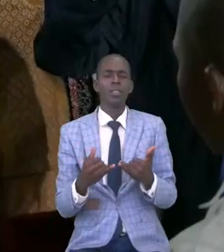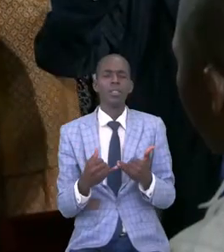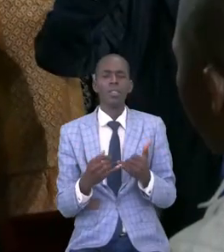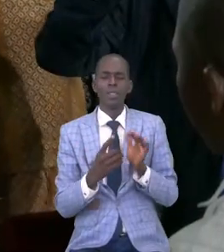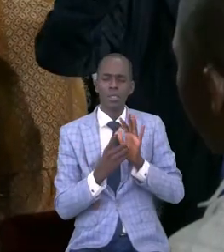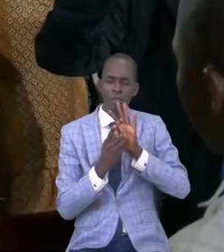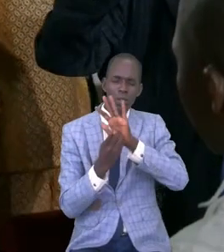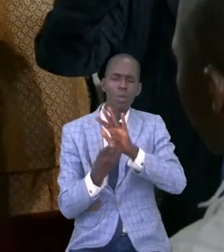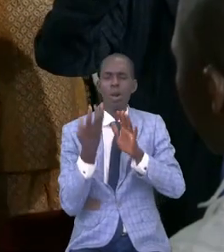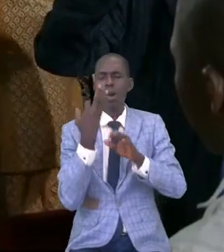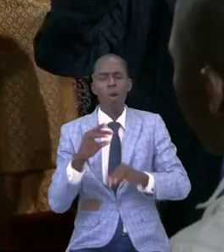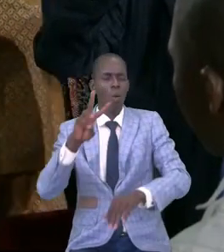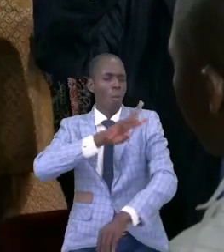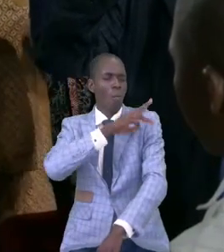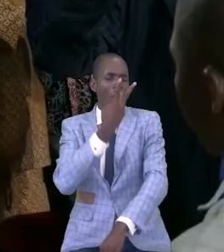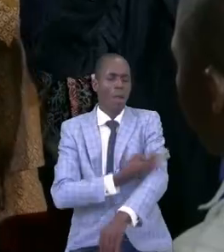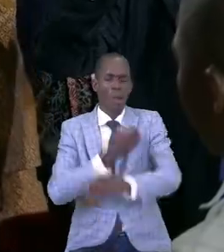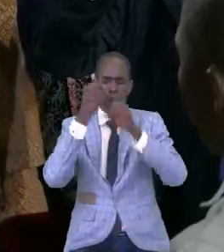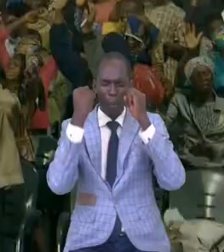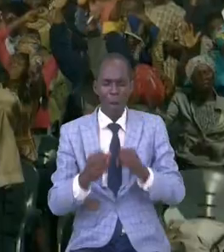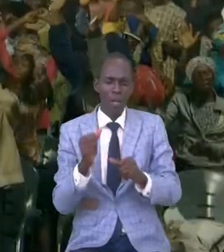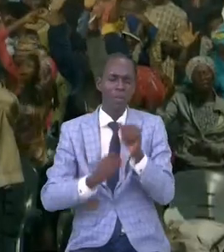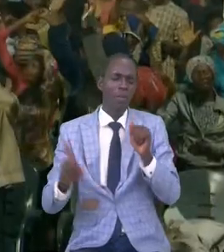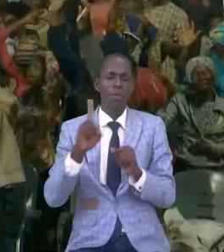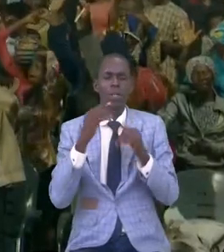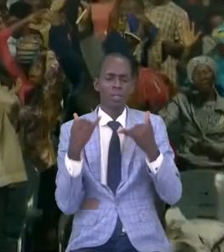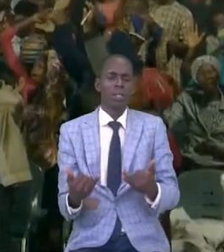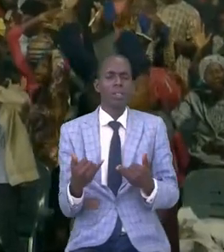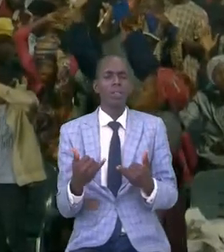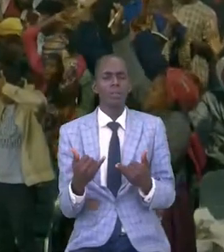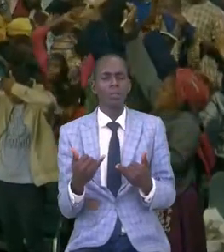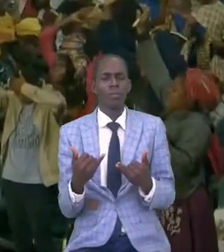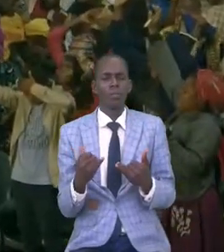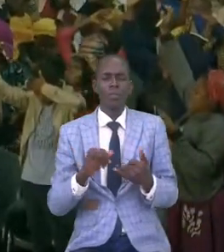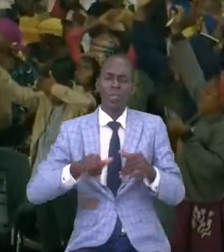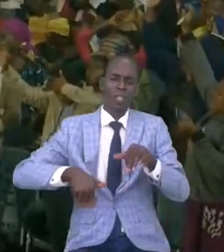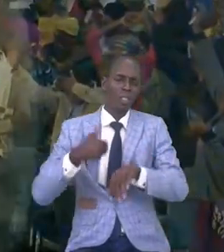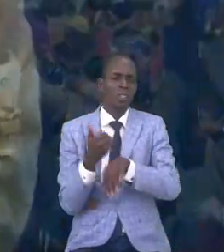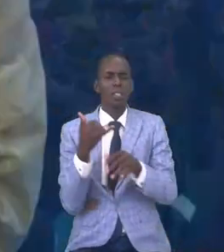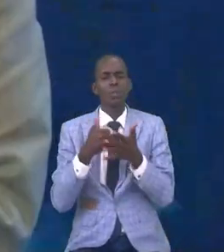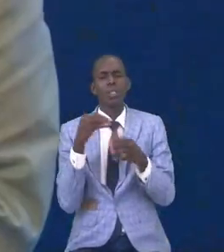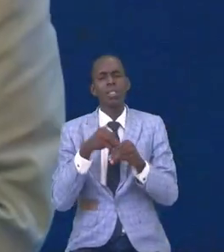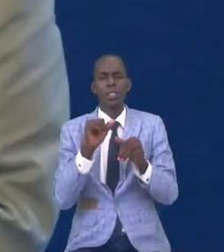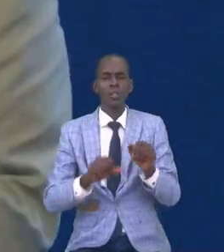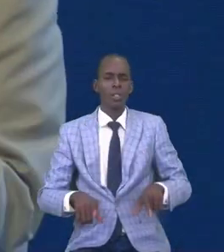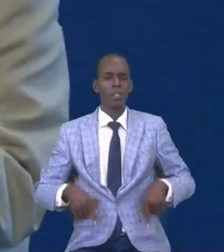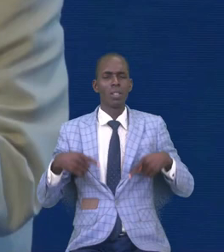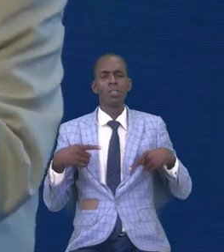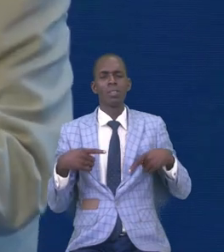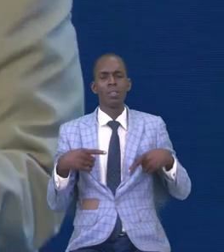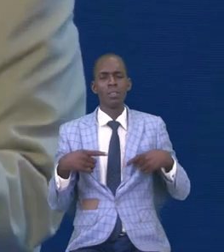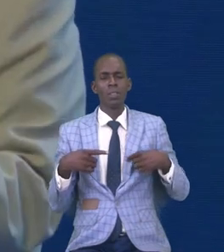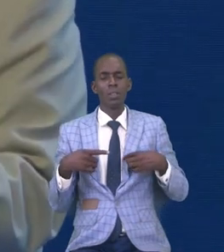Demonstration of mighty power everywhere. Confirm it in every life.